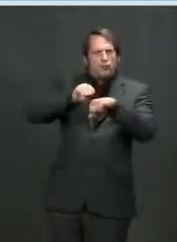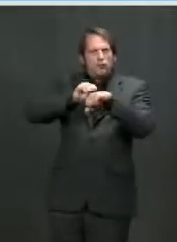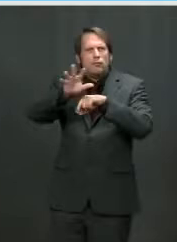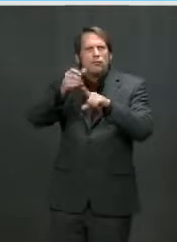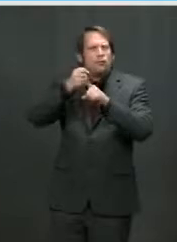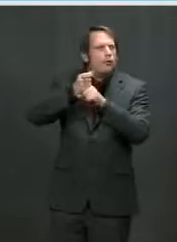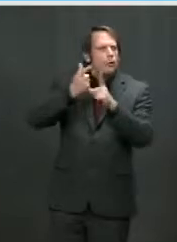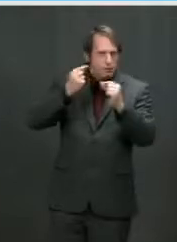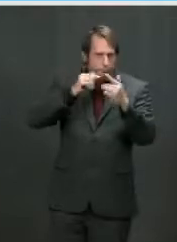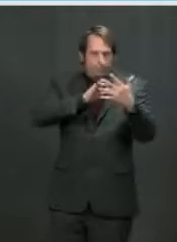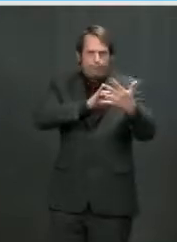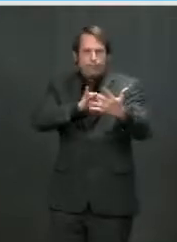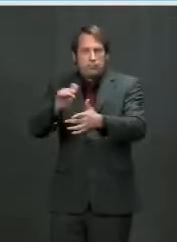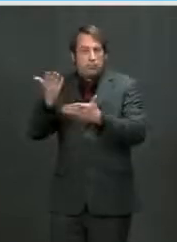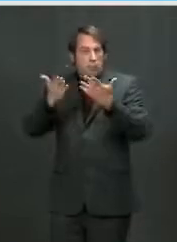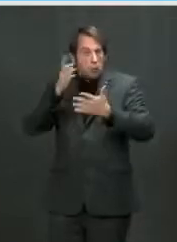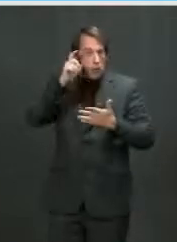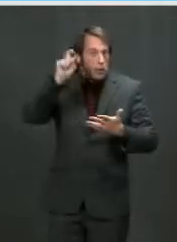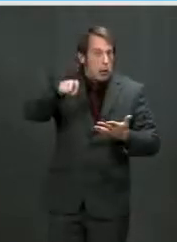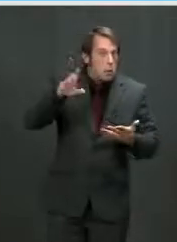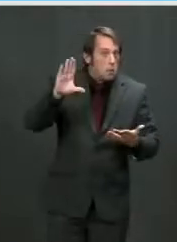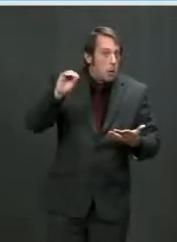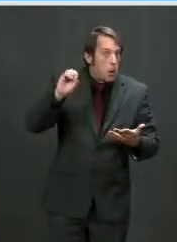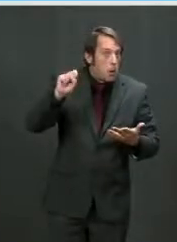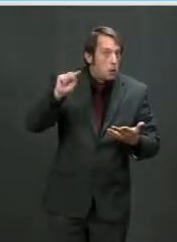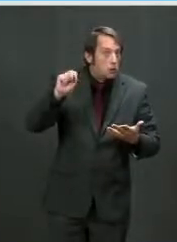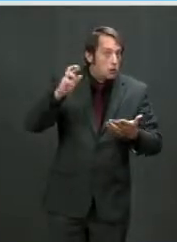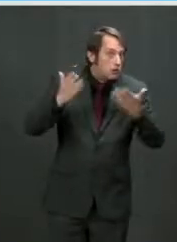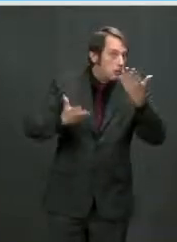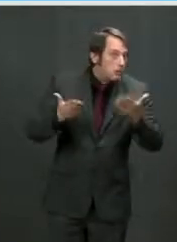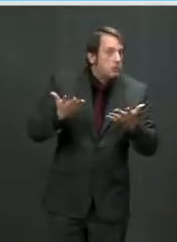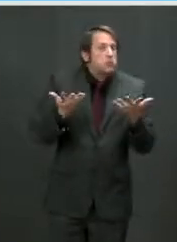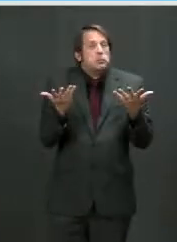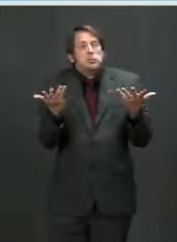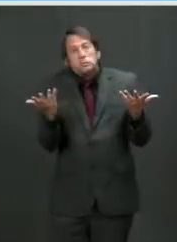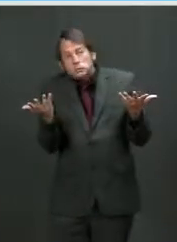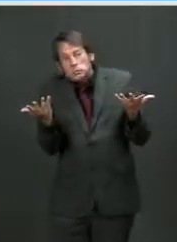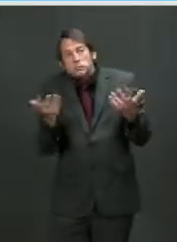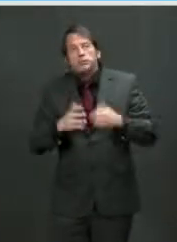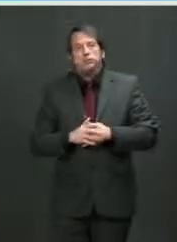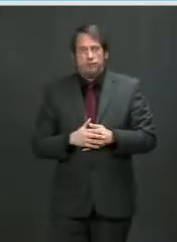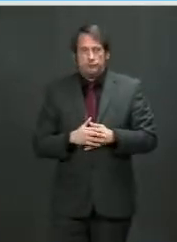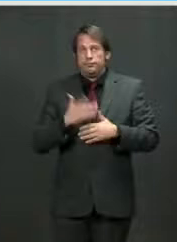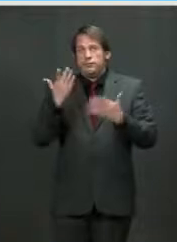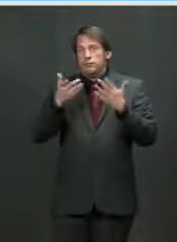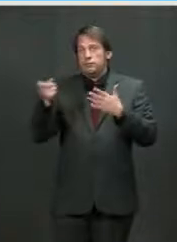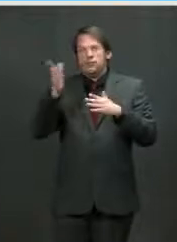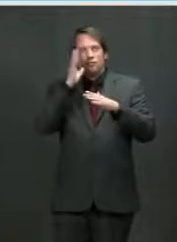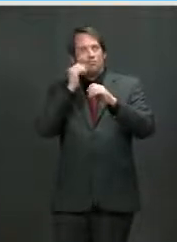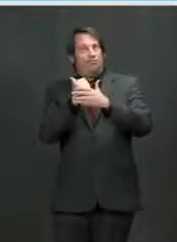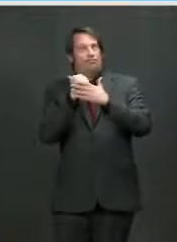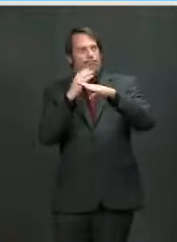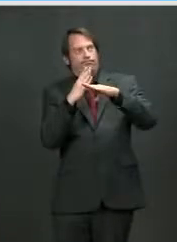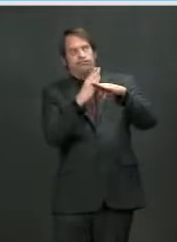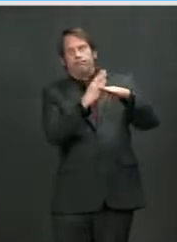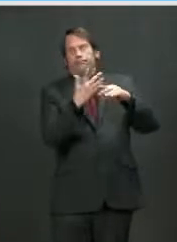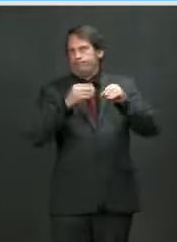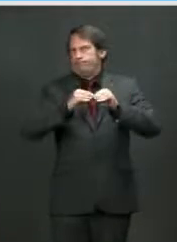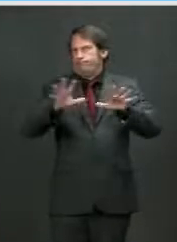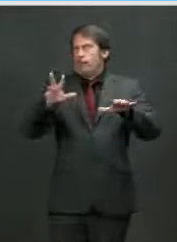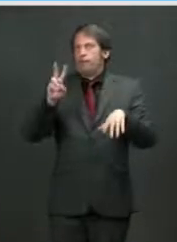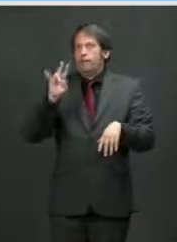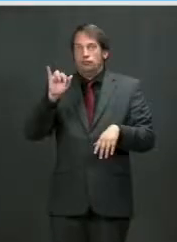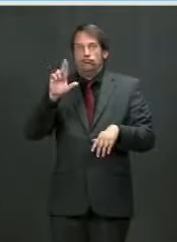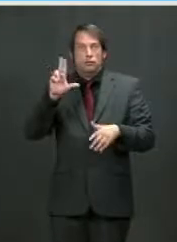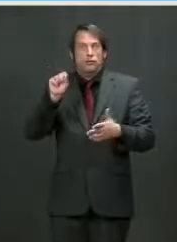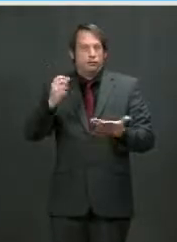only wild type, but also emerging viral variants. Back to you, Andy. Thank you. All